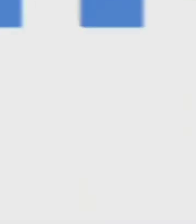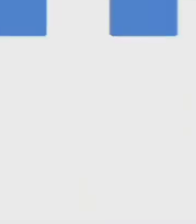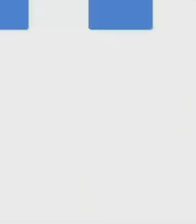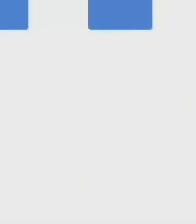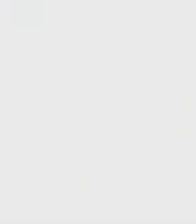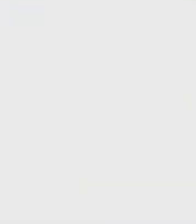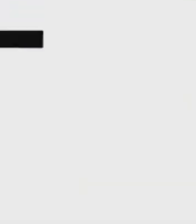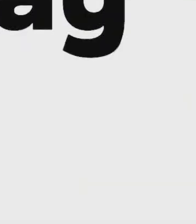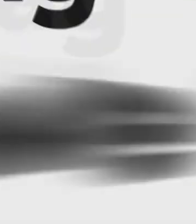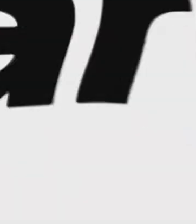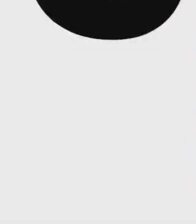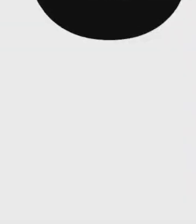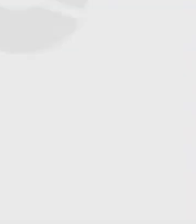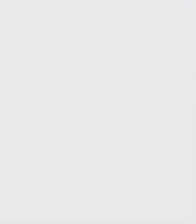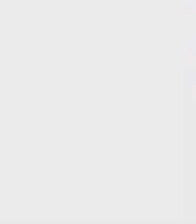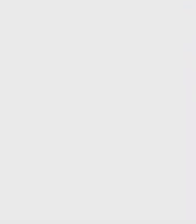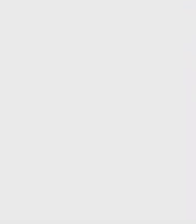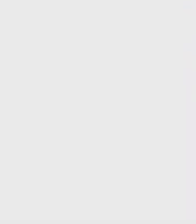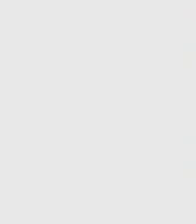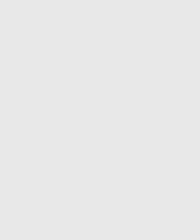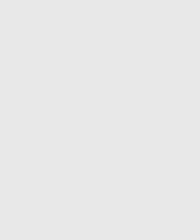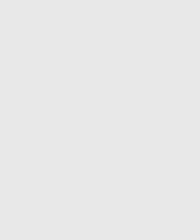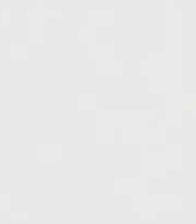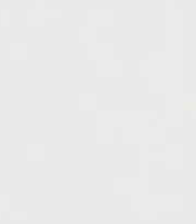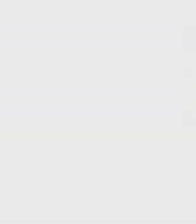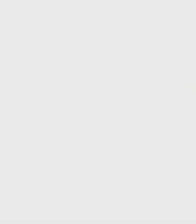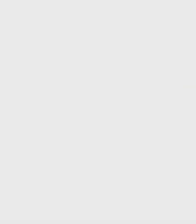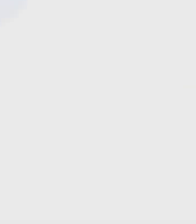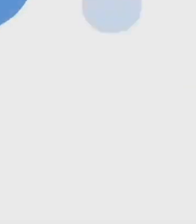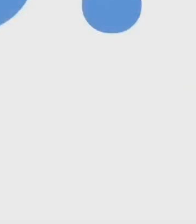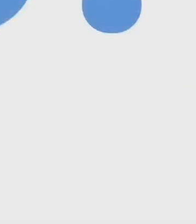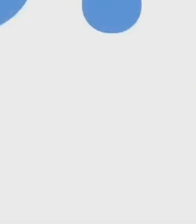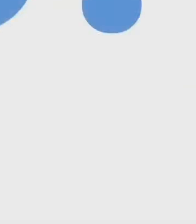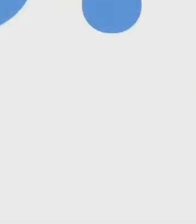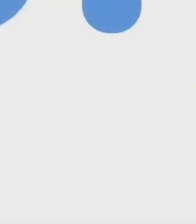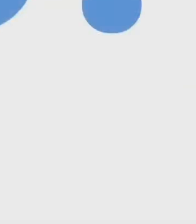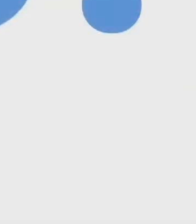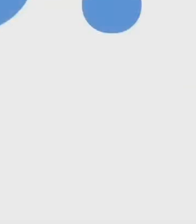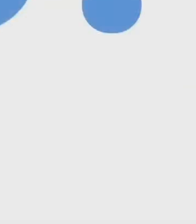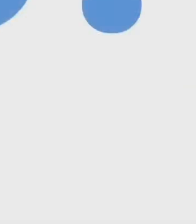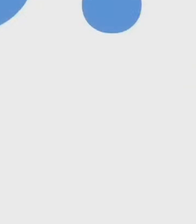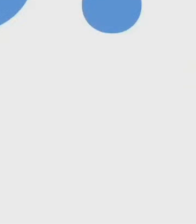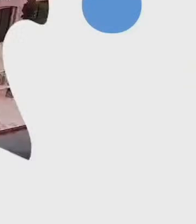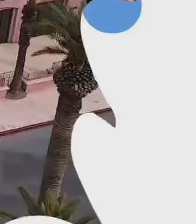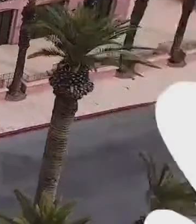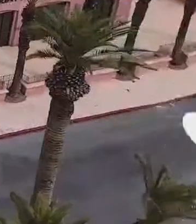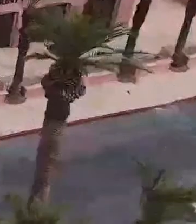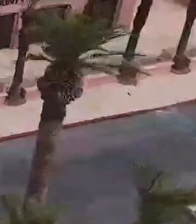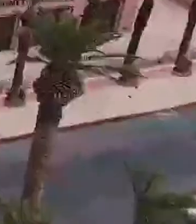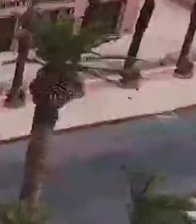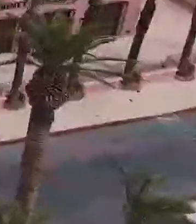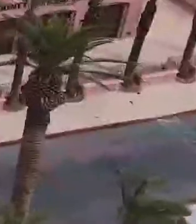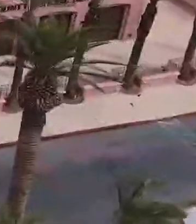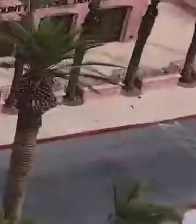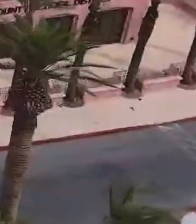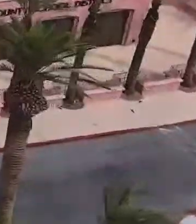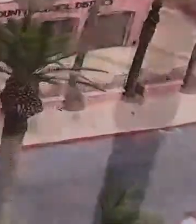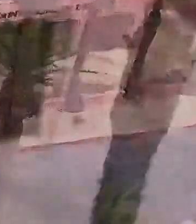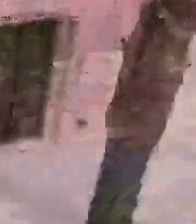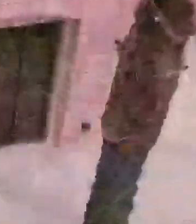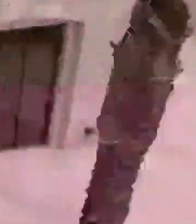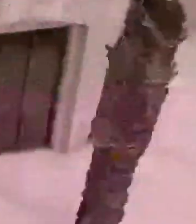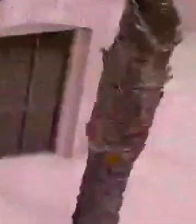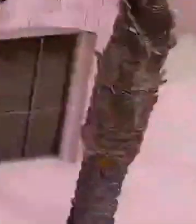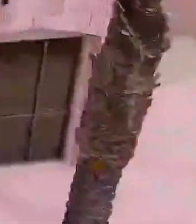What does it mean when we say we are preparing students for their future? Here at the Clark County School